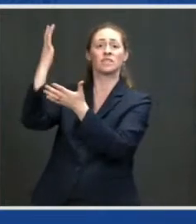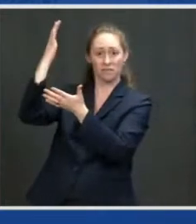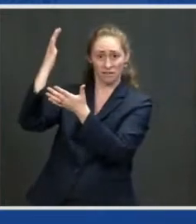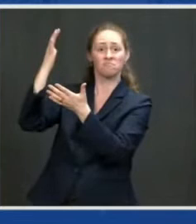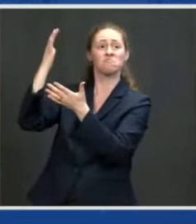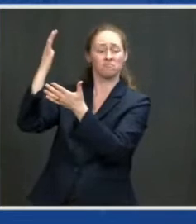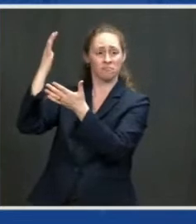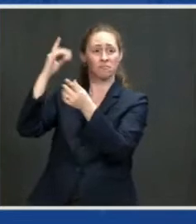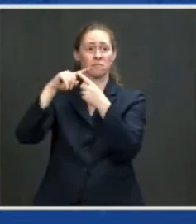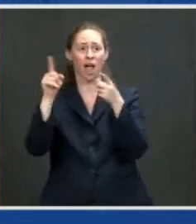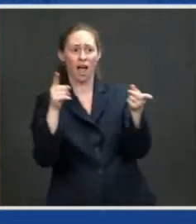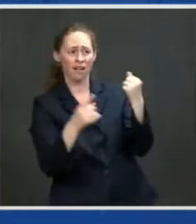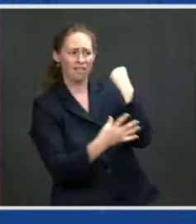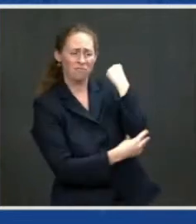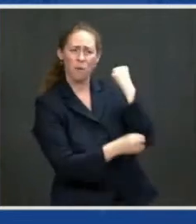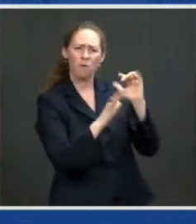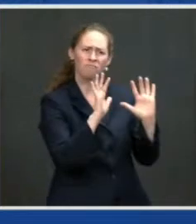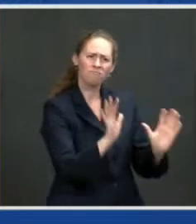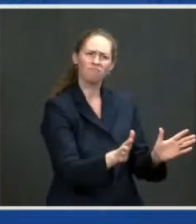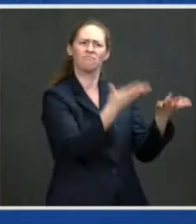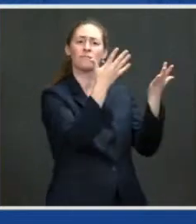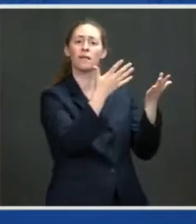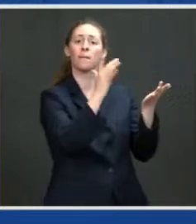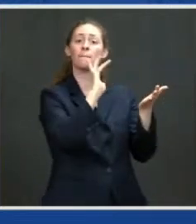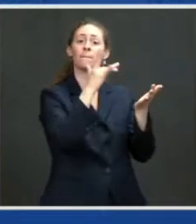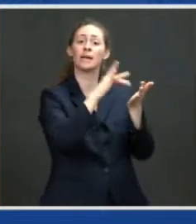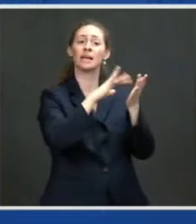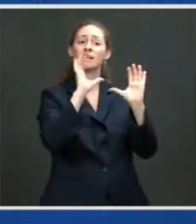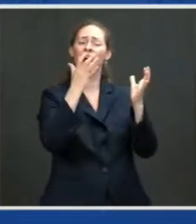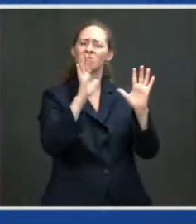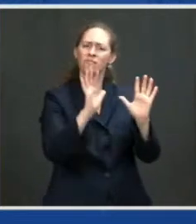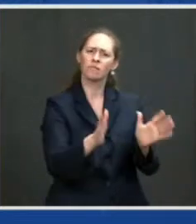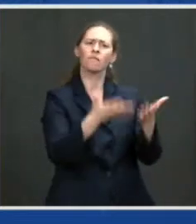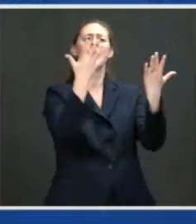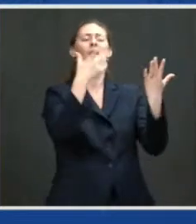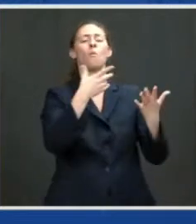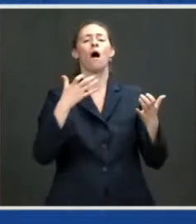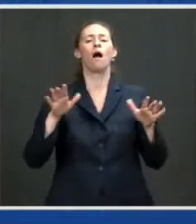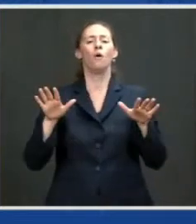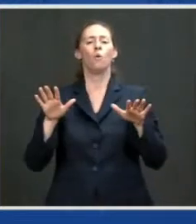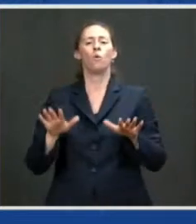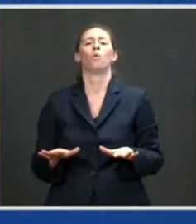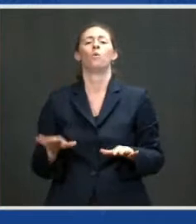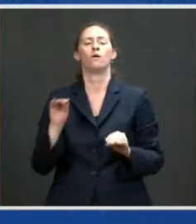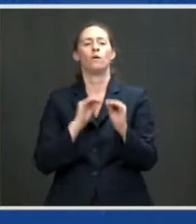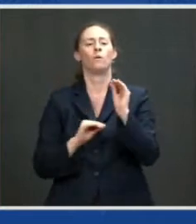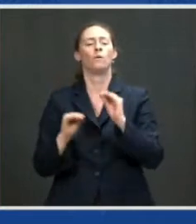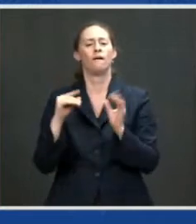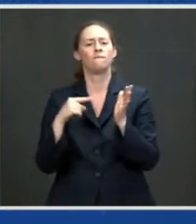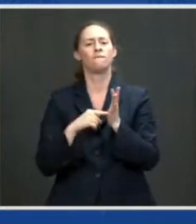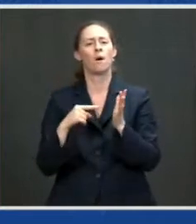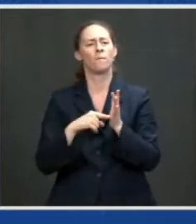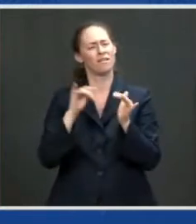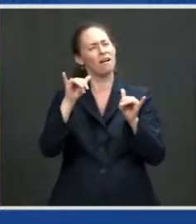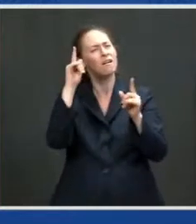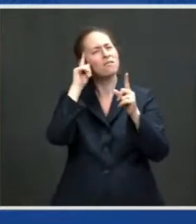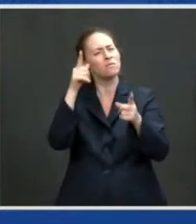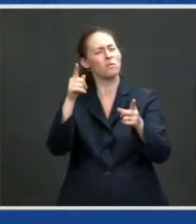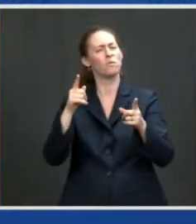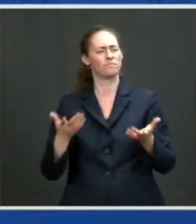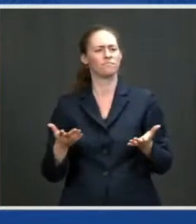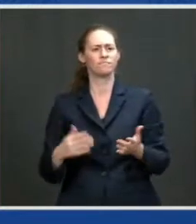shot in the middle class, and the middle class able to breathe more easily. That's what this is about. But this time,